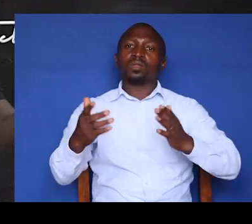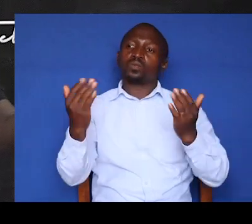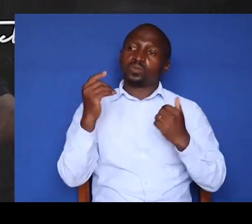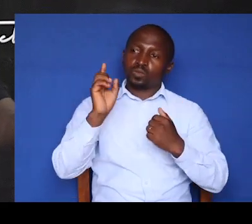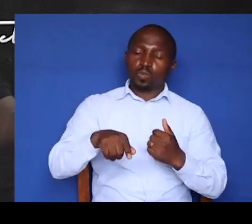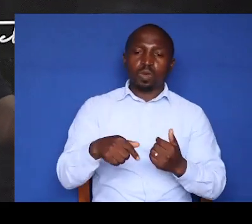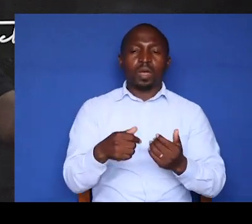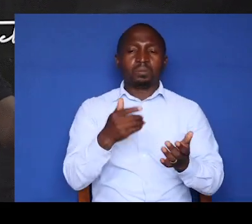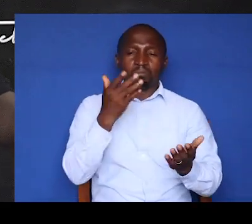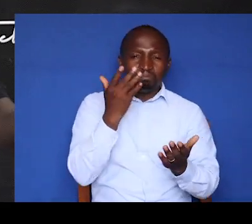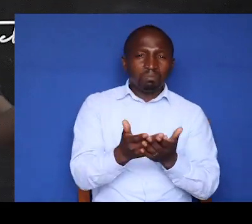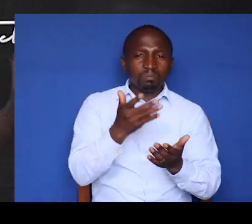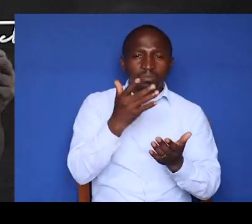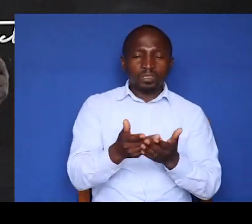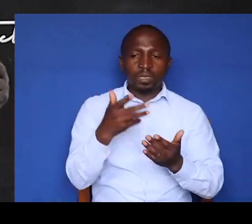saturated